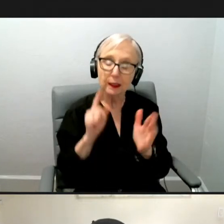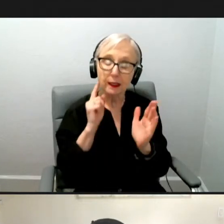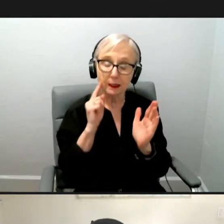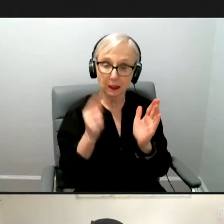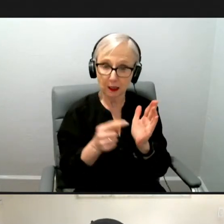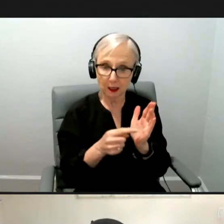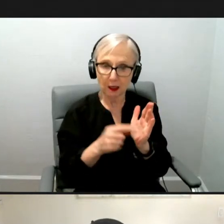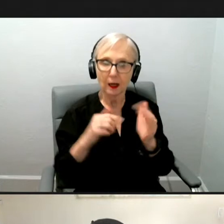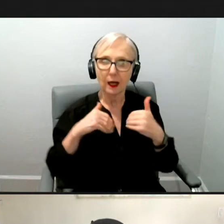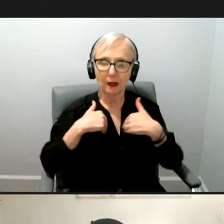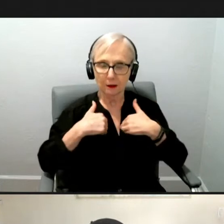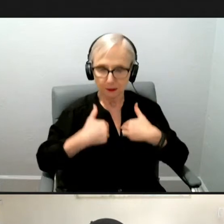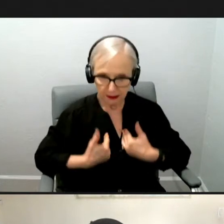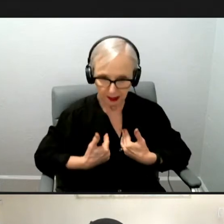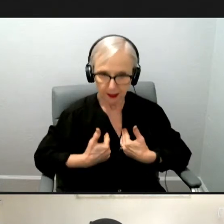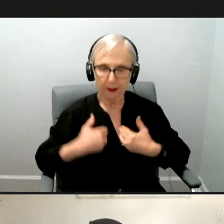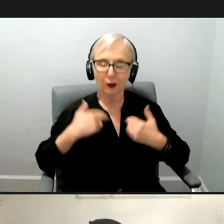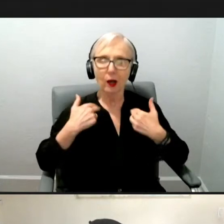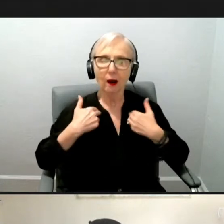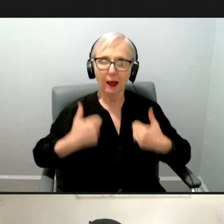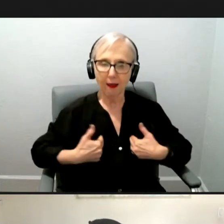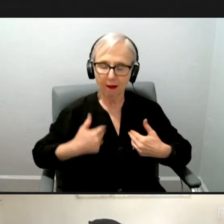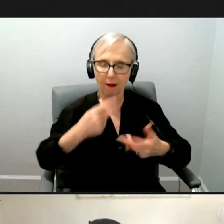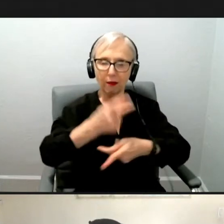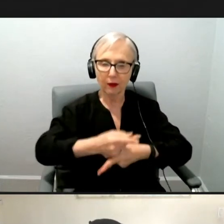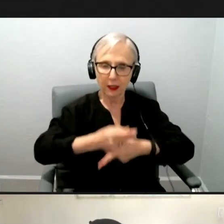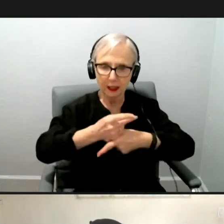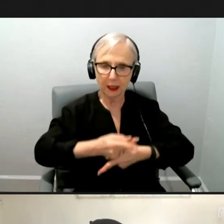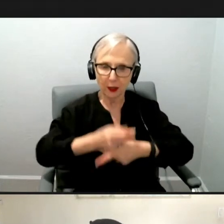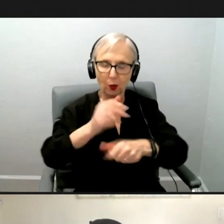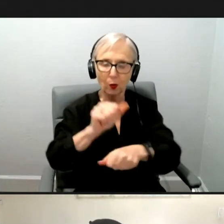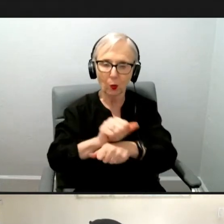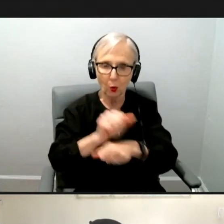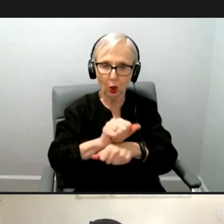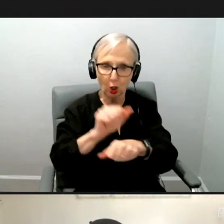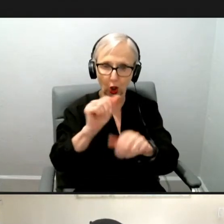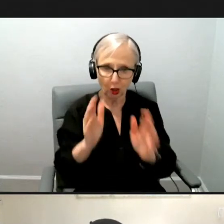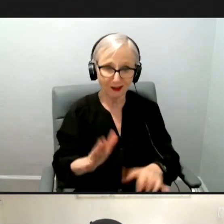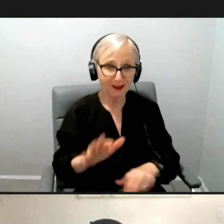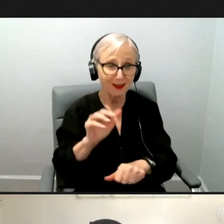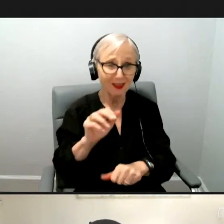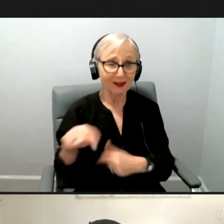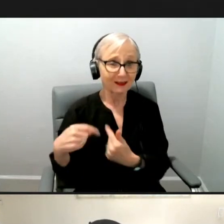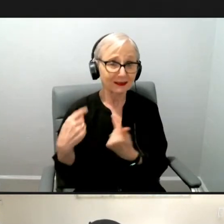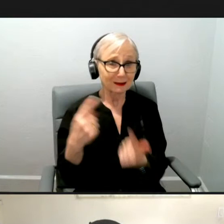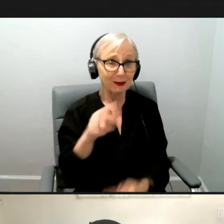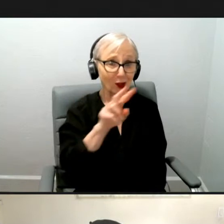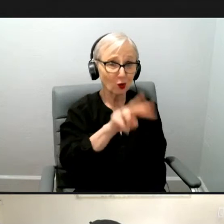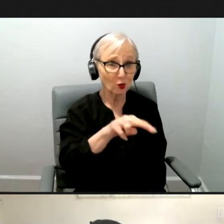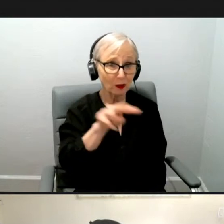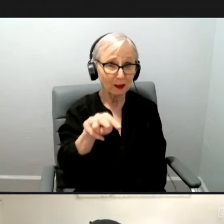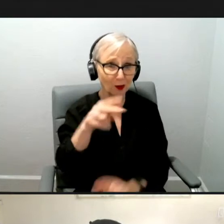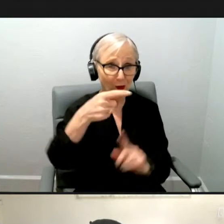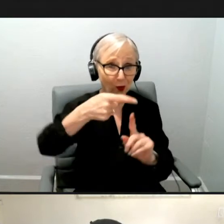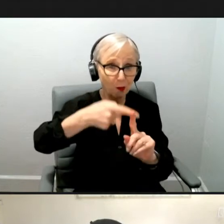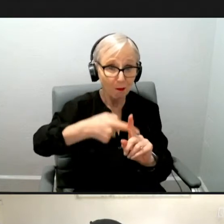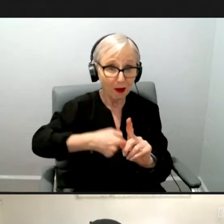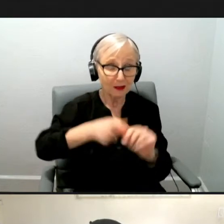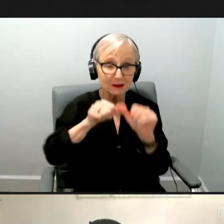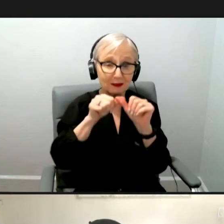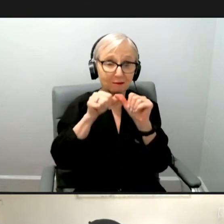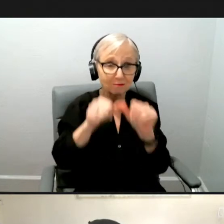acknowledging how tired our healthcare workers are and that they are 22 months into an almost